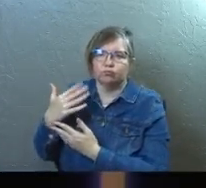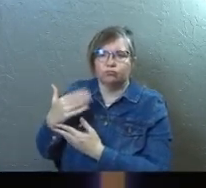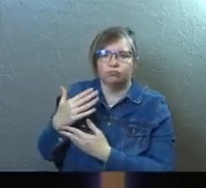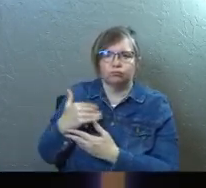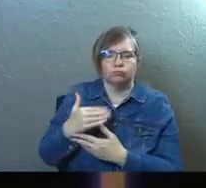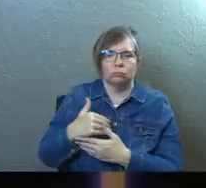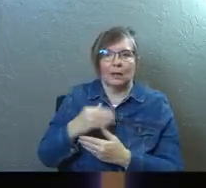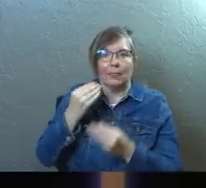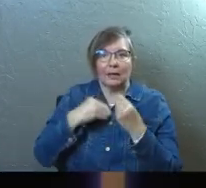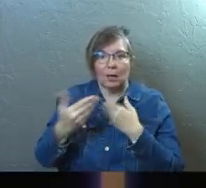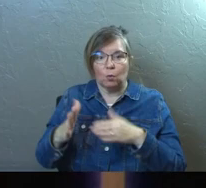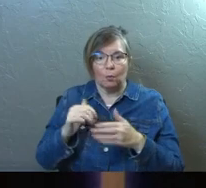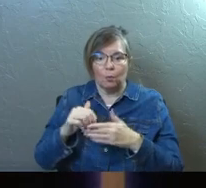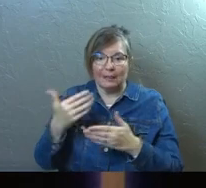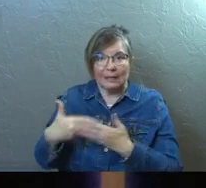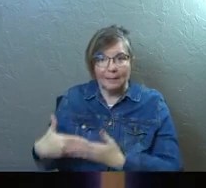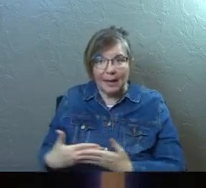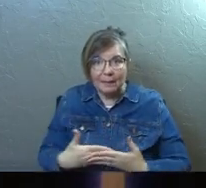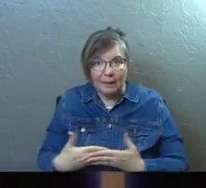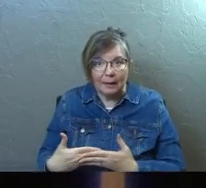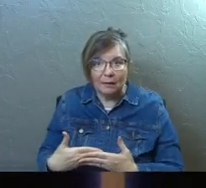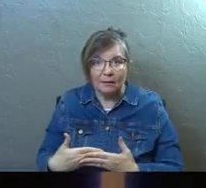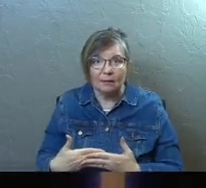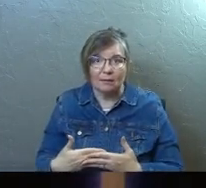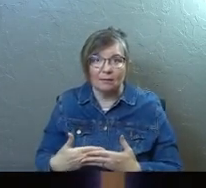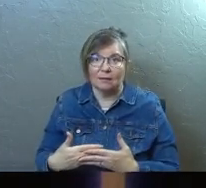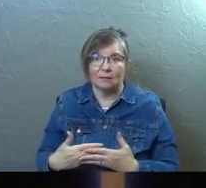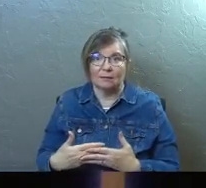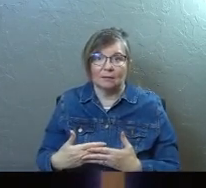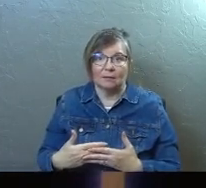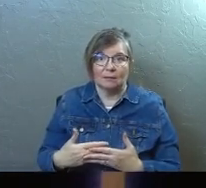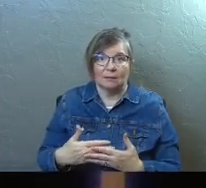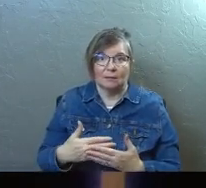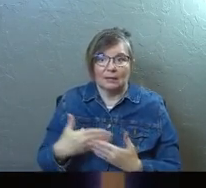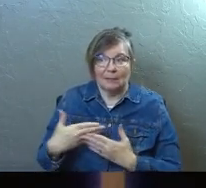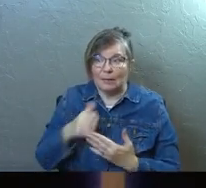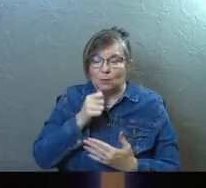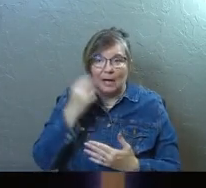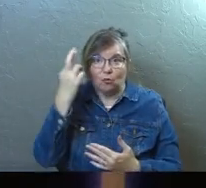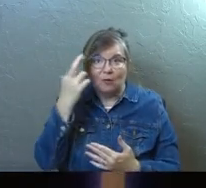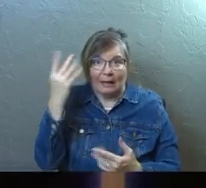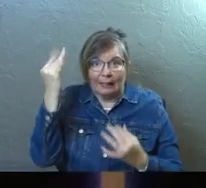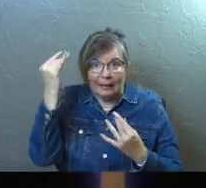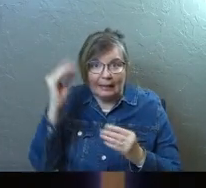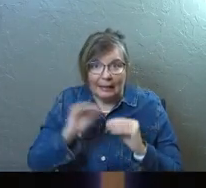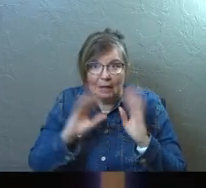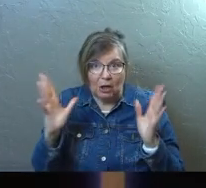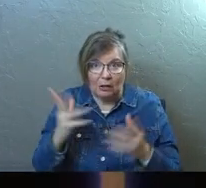in your dining room with this little baby, irrational baby.